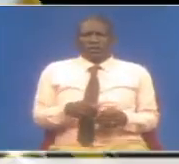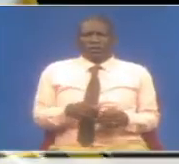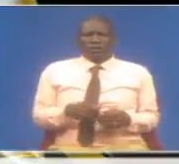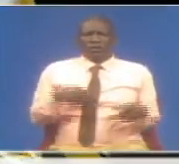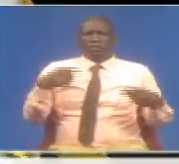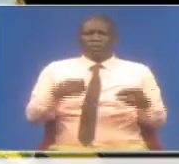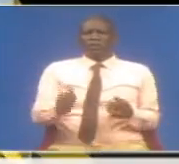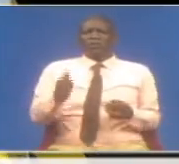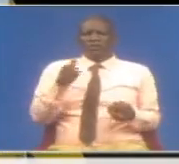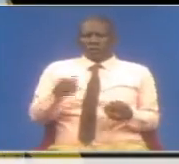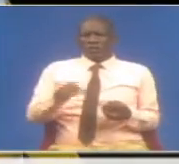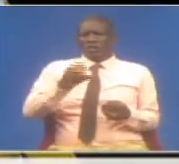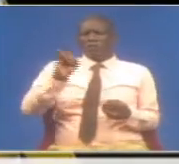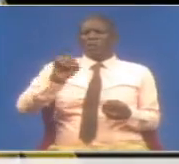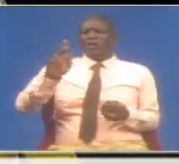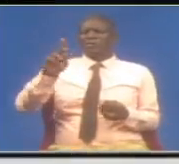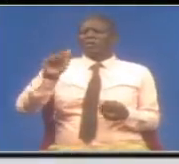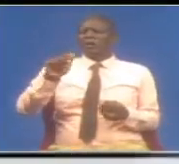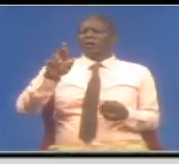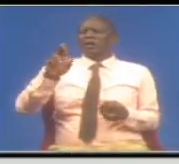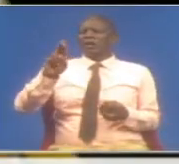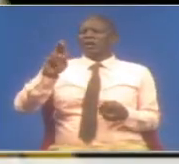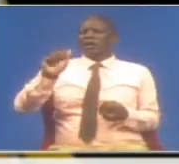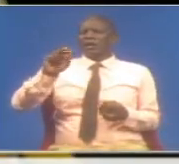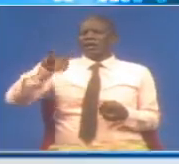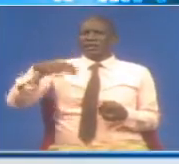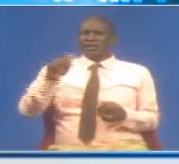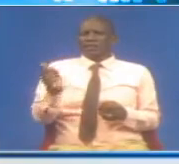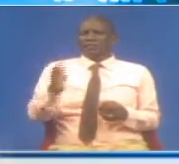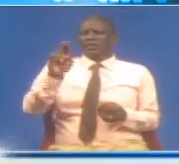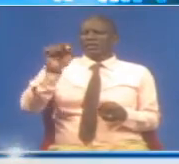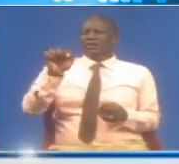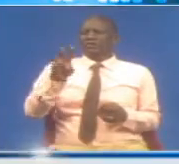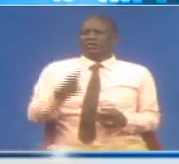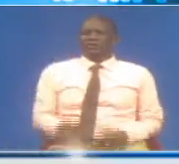Ibrahim Karanja, NTV. May justice prevail.